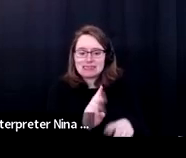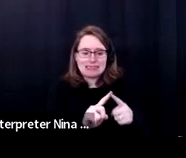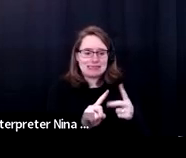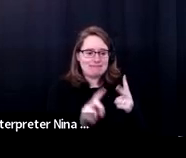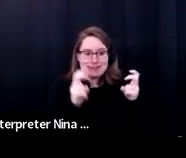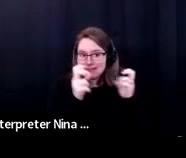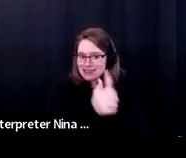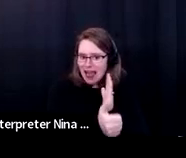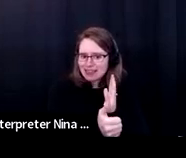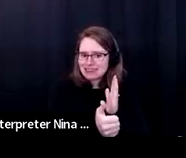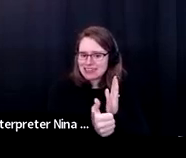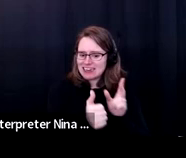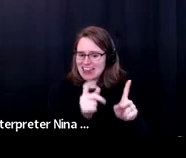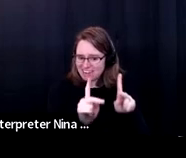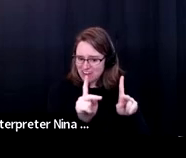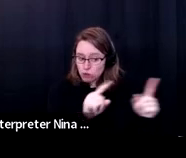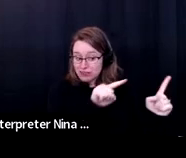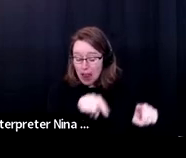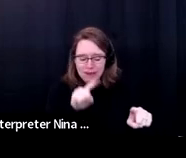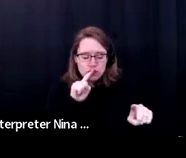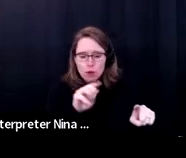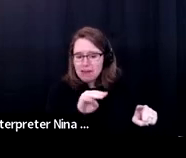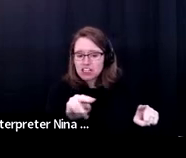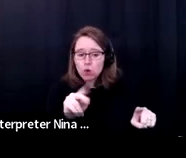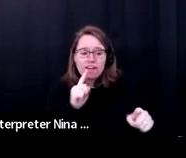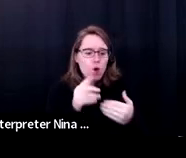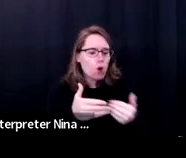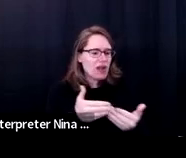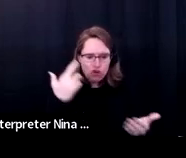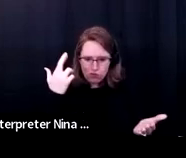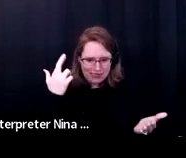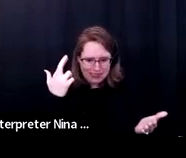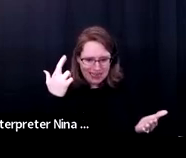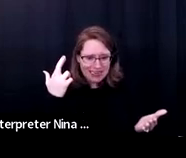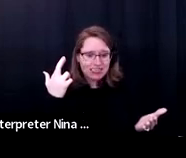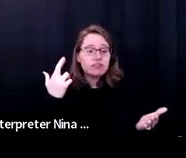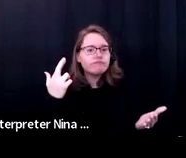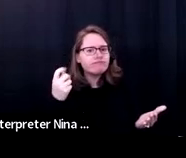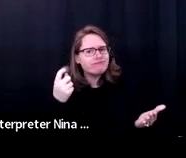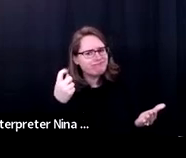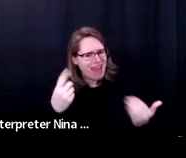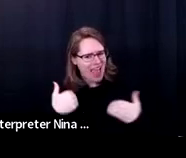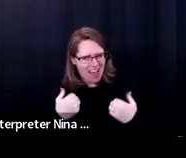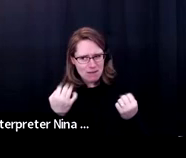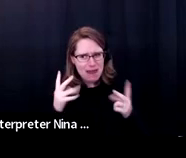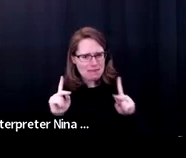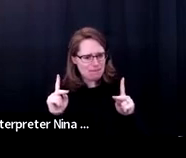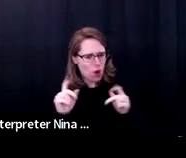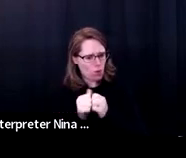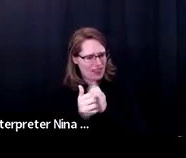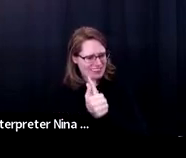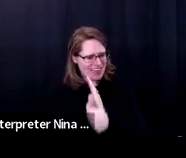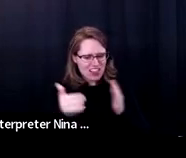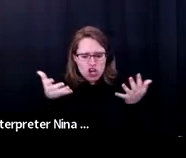talented individuals to Minnesota for whatever purposes. And when we have so many people that have potential talent, we have so